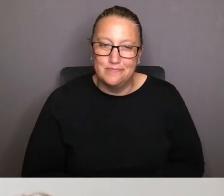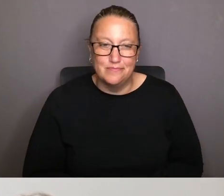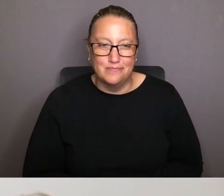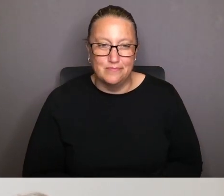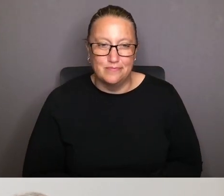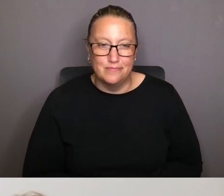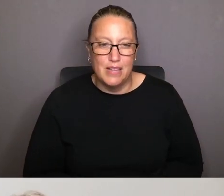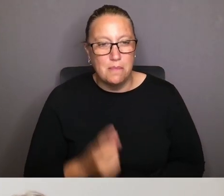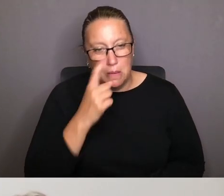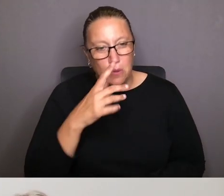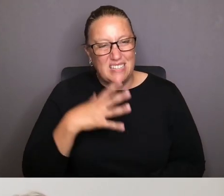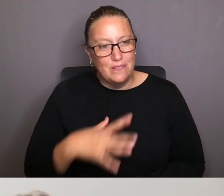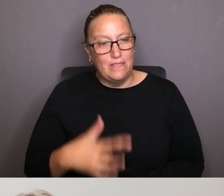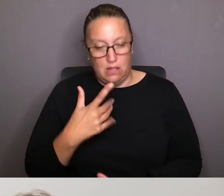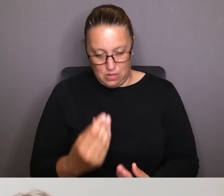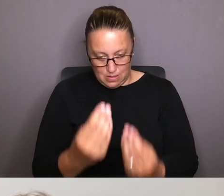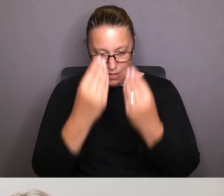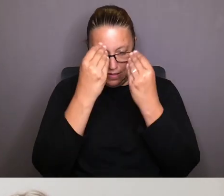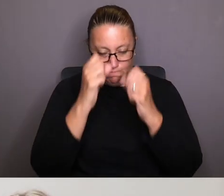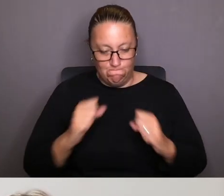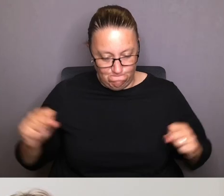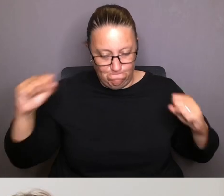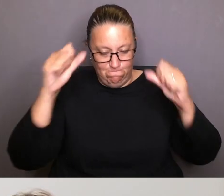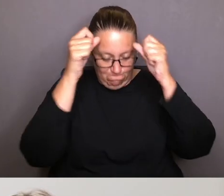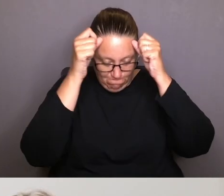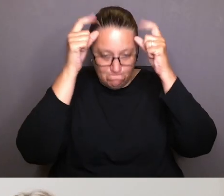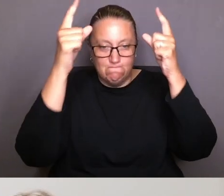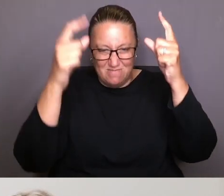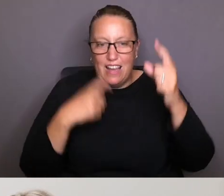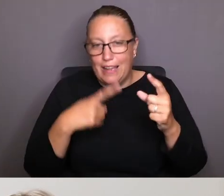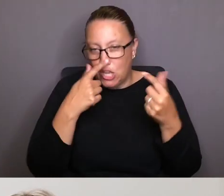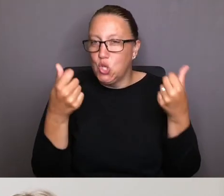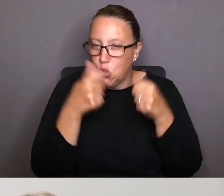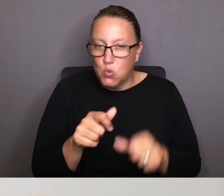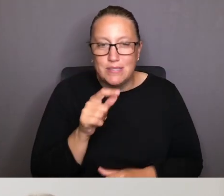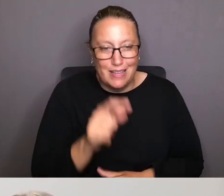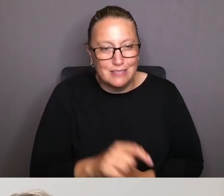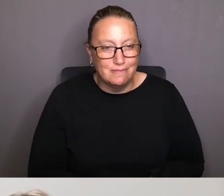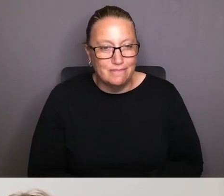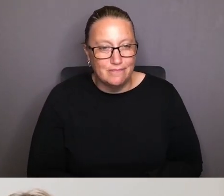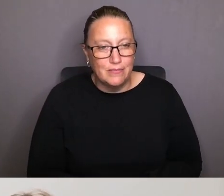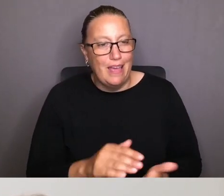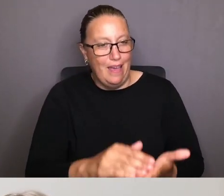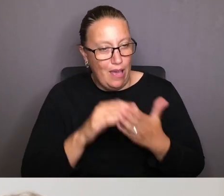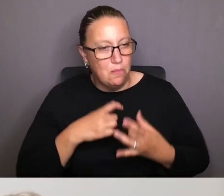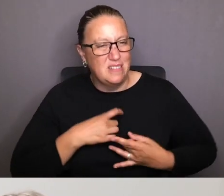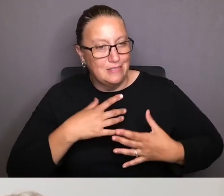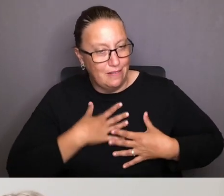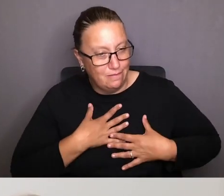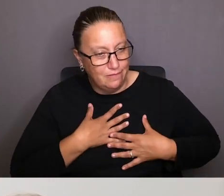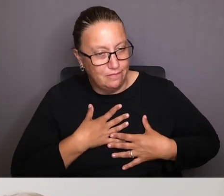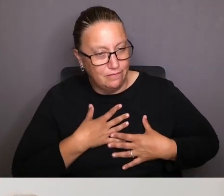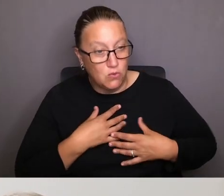with education and information. So people feeling like they've got education in a way that they can really understand and do